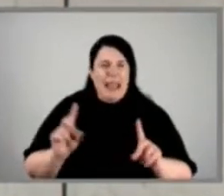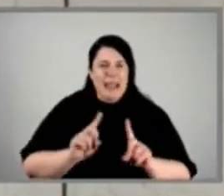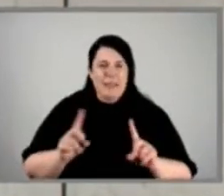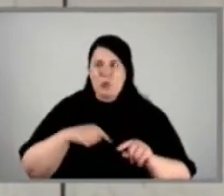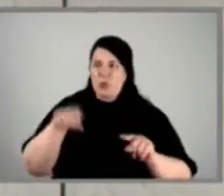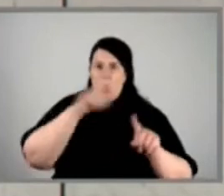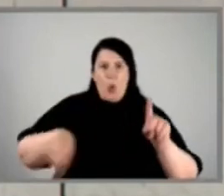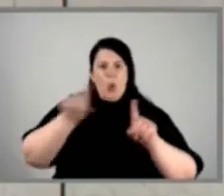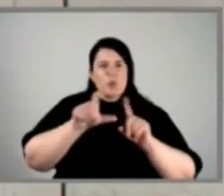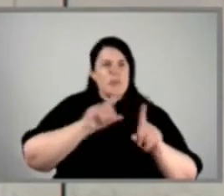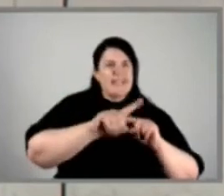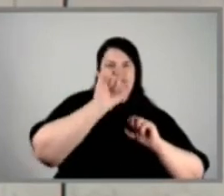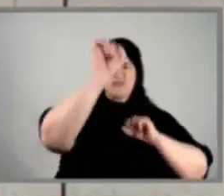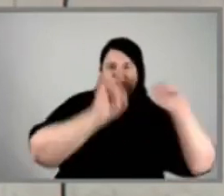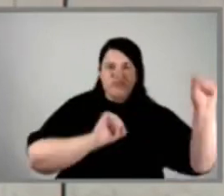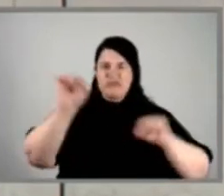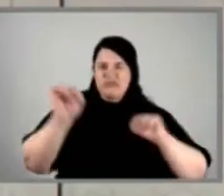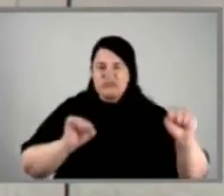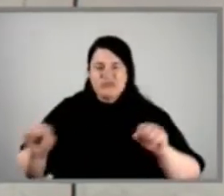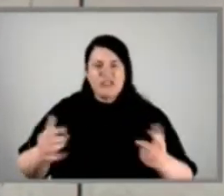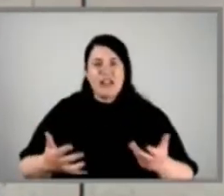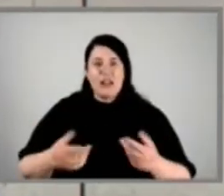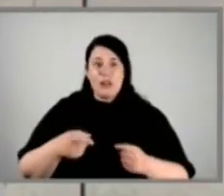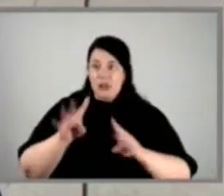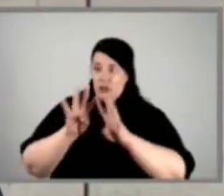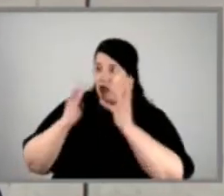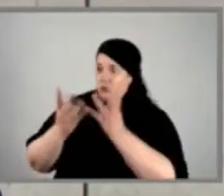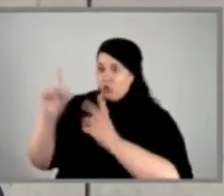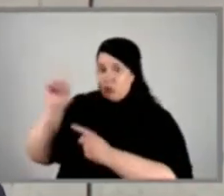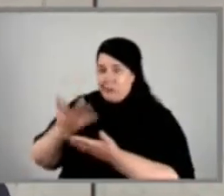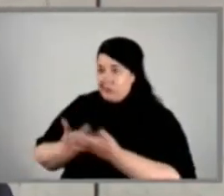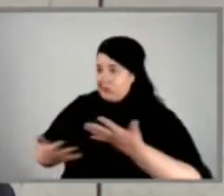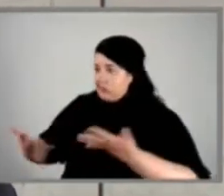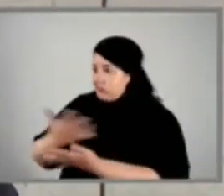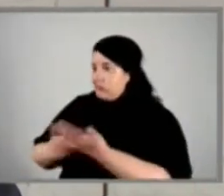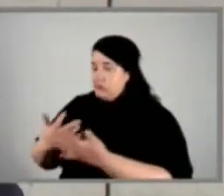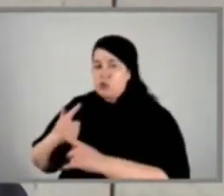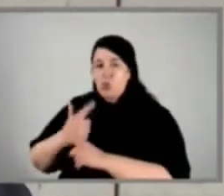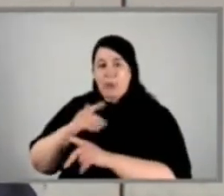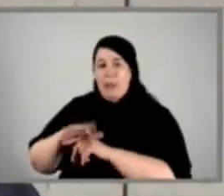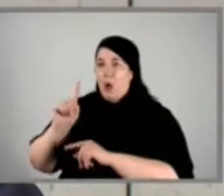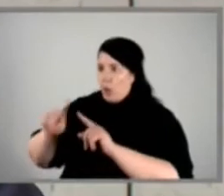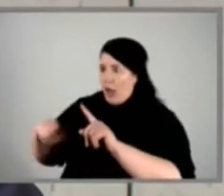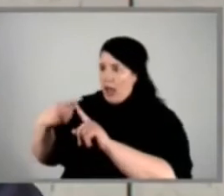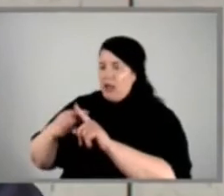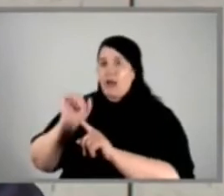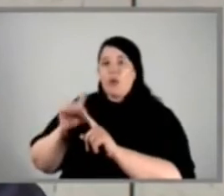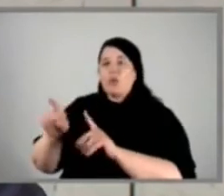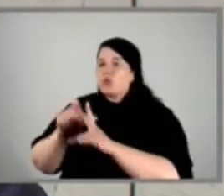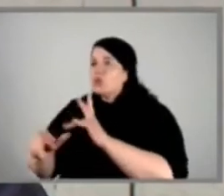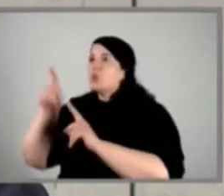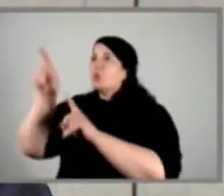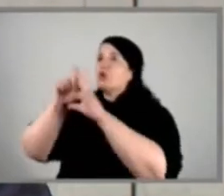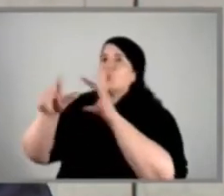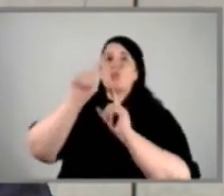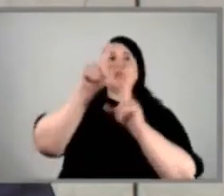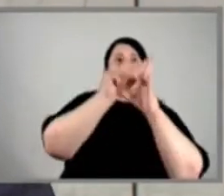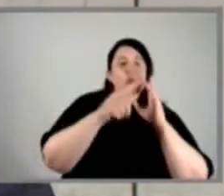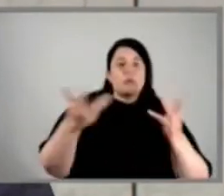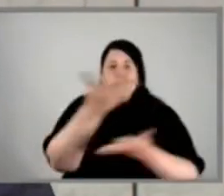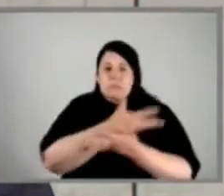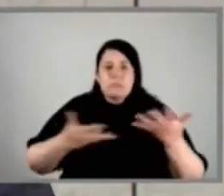of report card, something that's combined that shows what all the states are doing when? And just on the international arrivals,